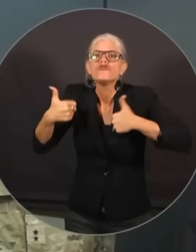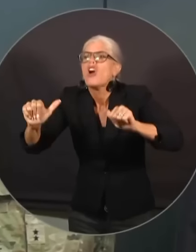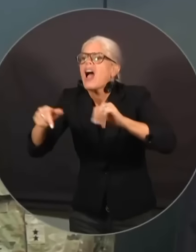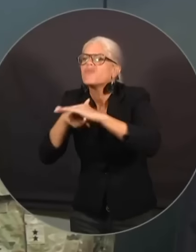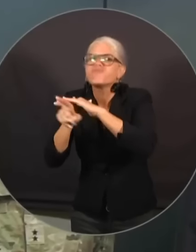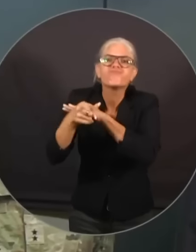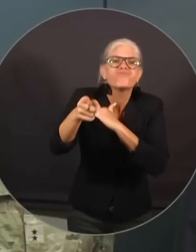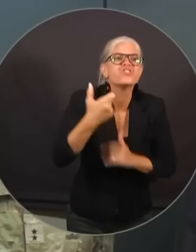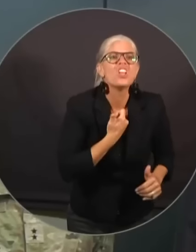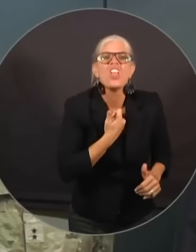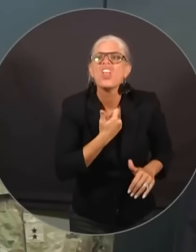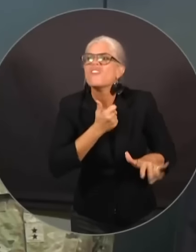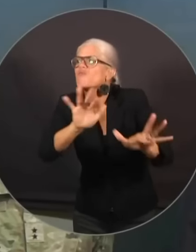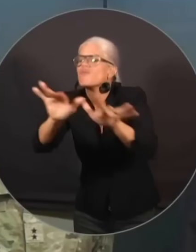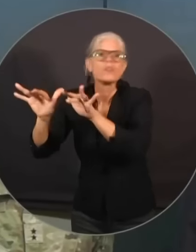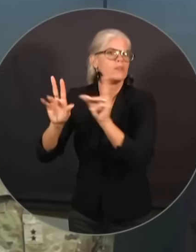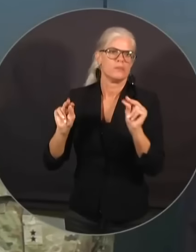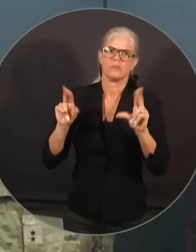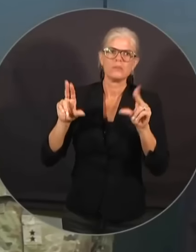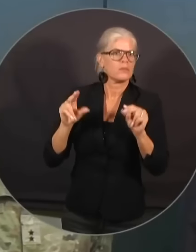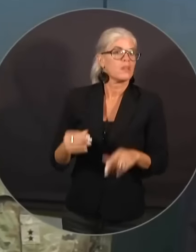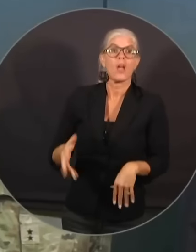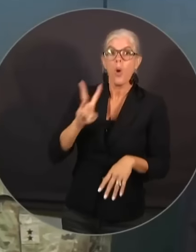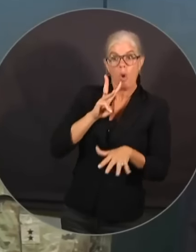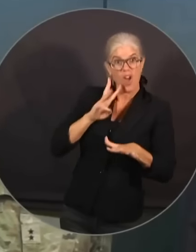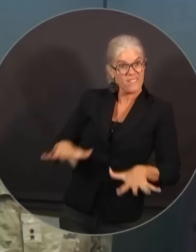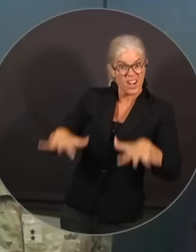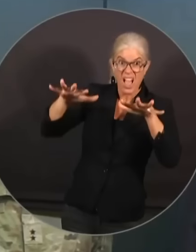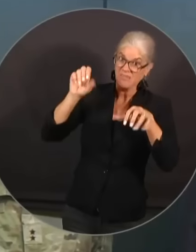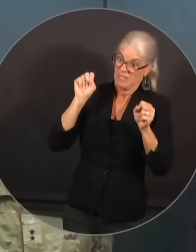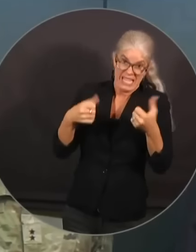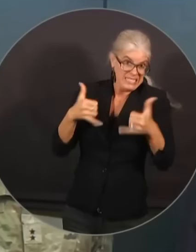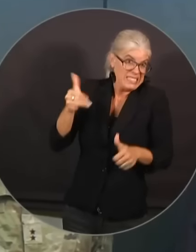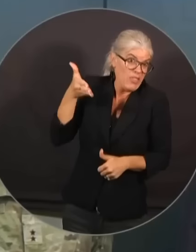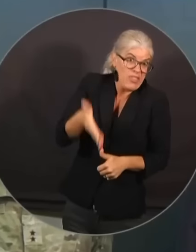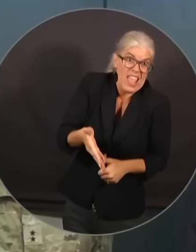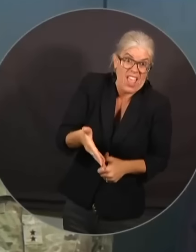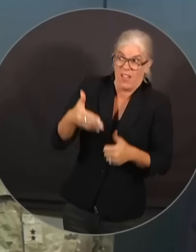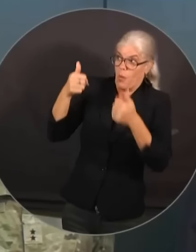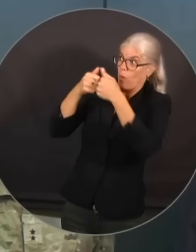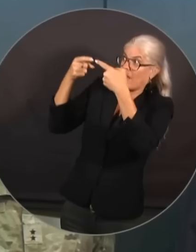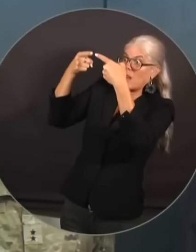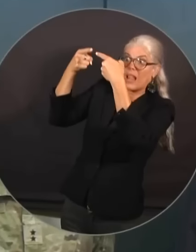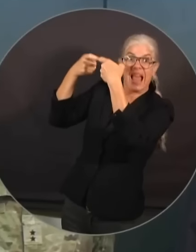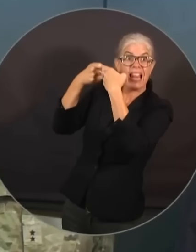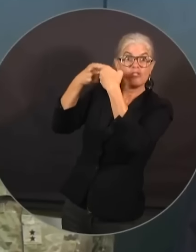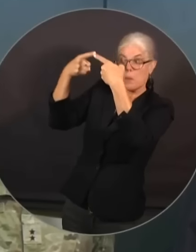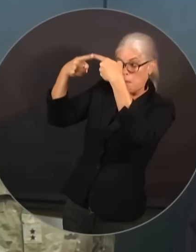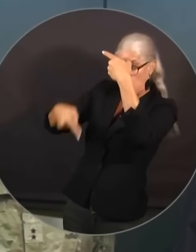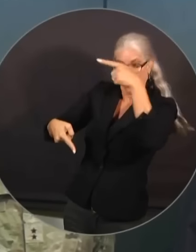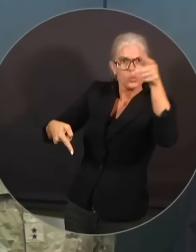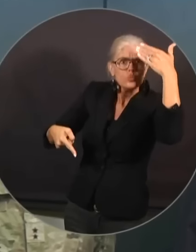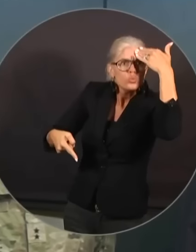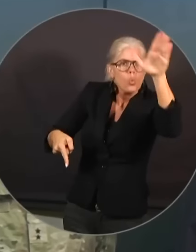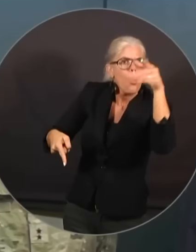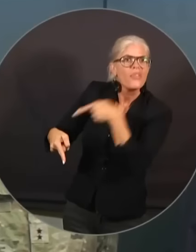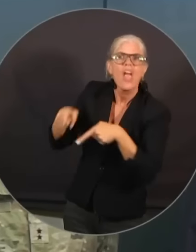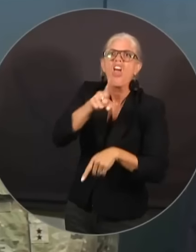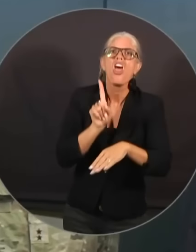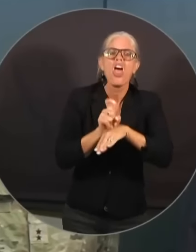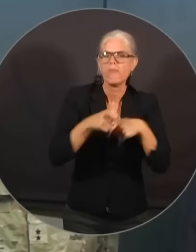Hazardous materials, debris, and flooding could still be present along with downed power lines. If you see dangerous conditions, please